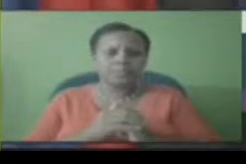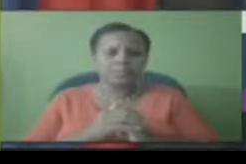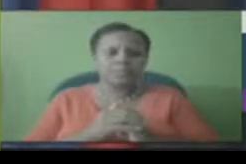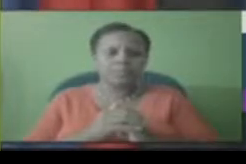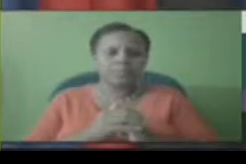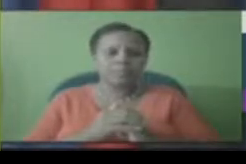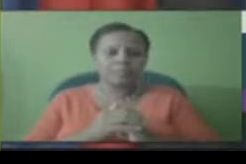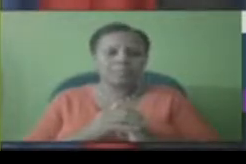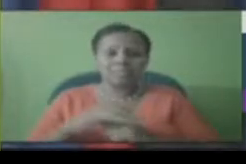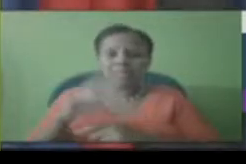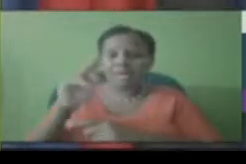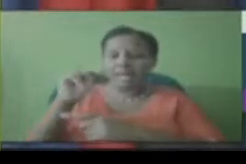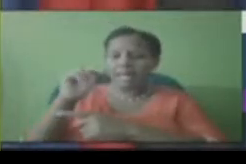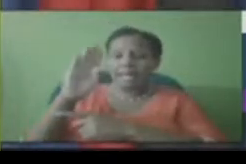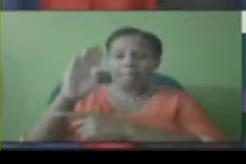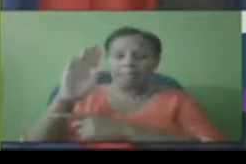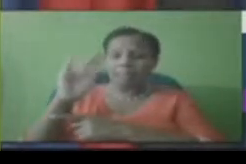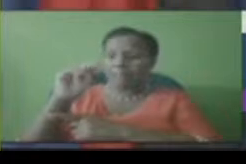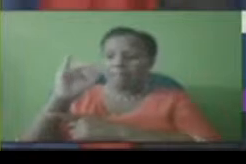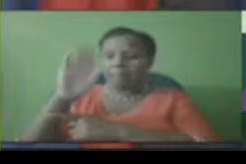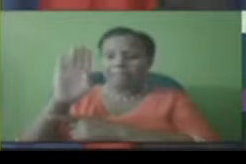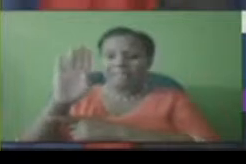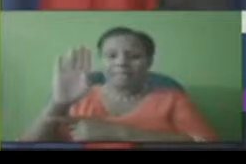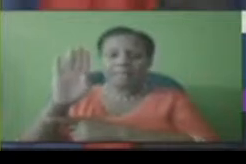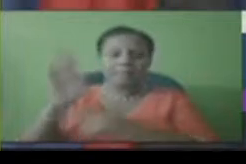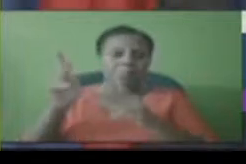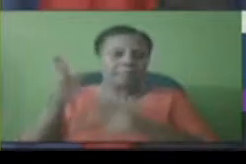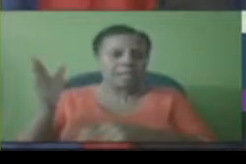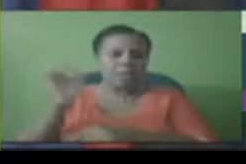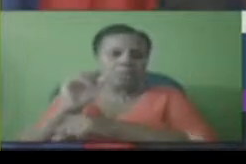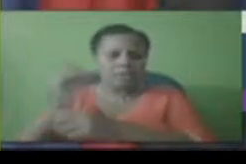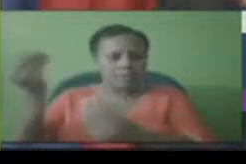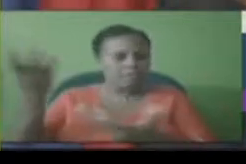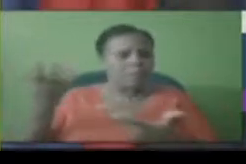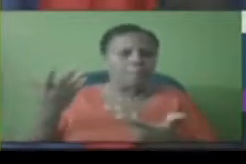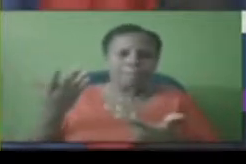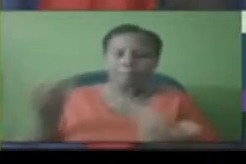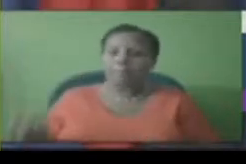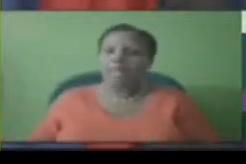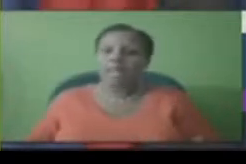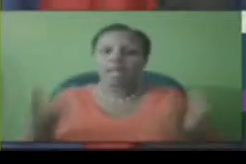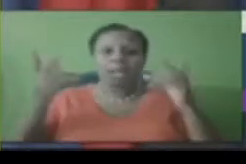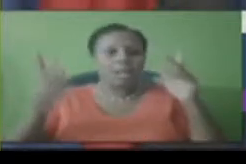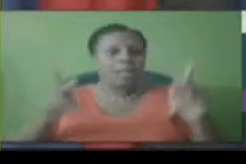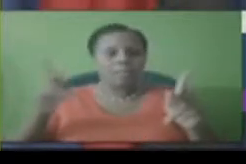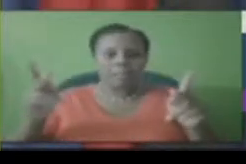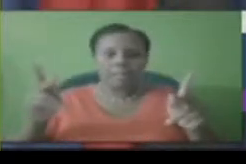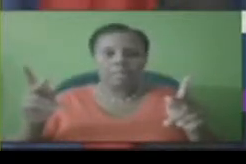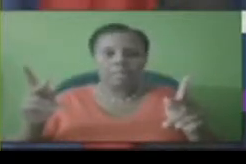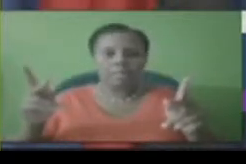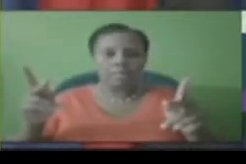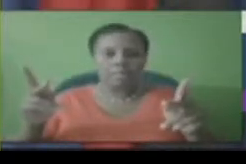out about a large number of people not being on the NIB list.